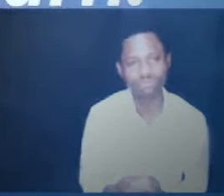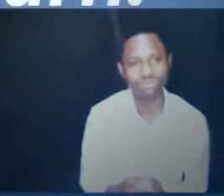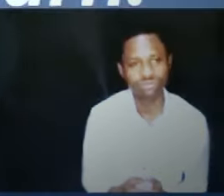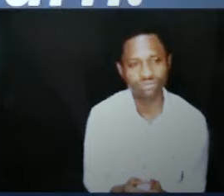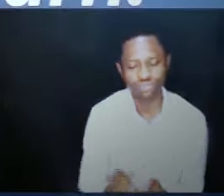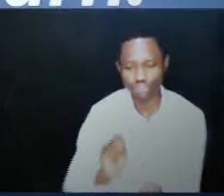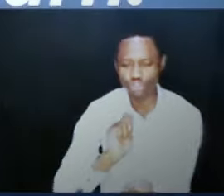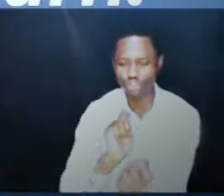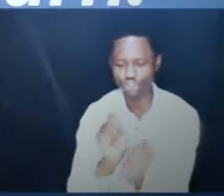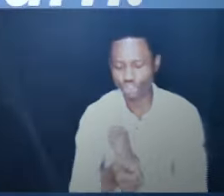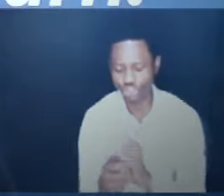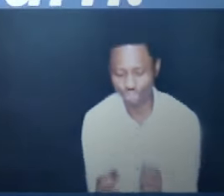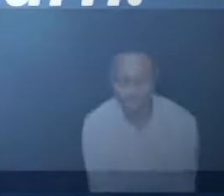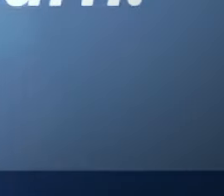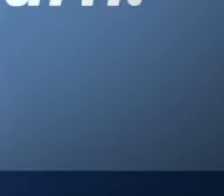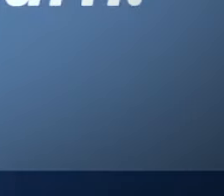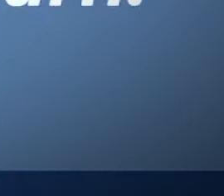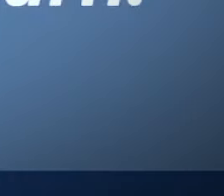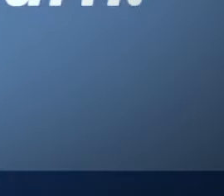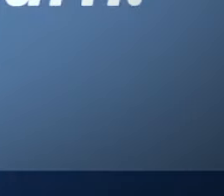Changing ways.